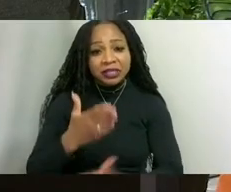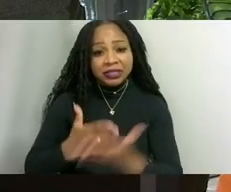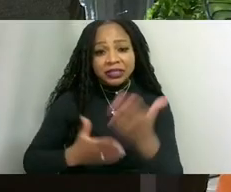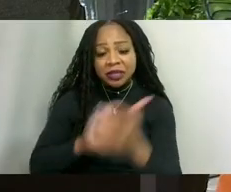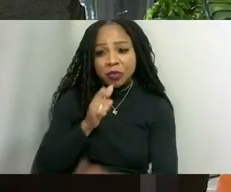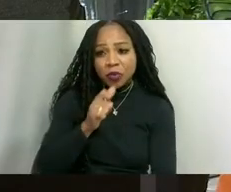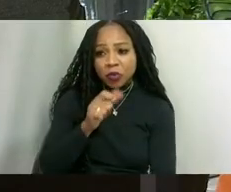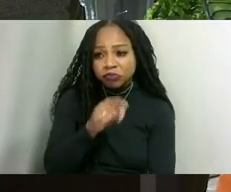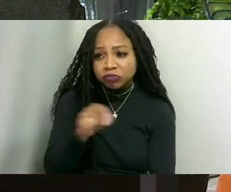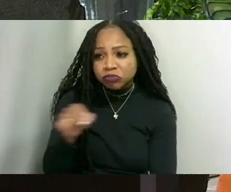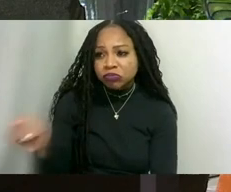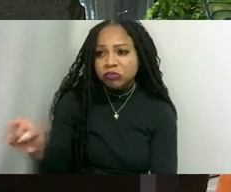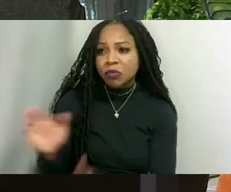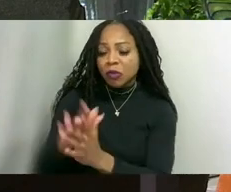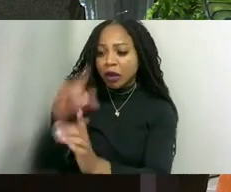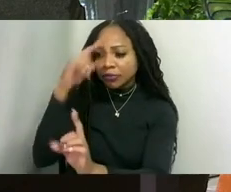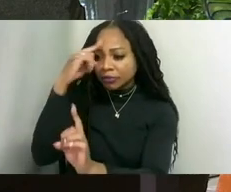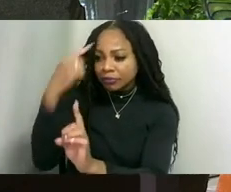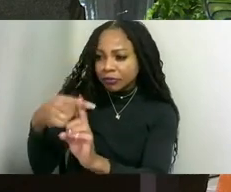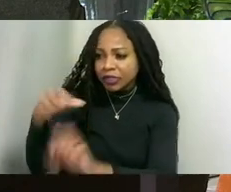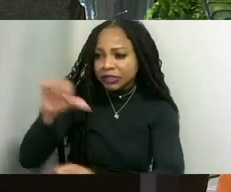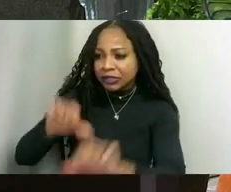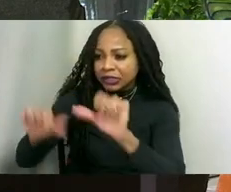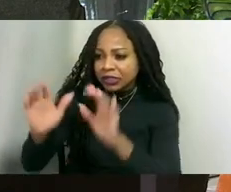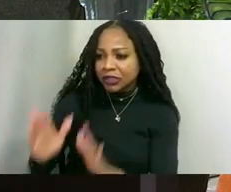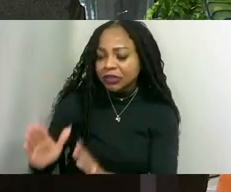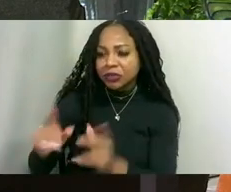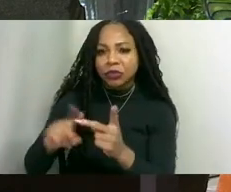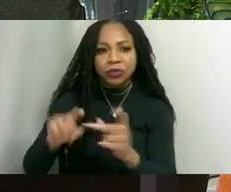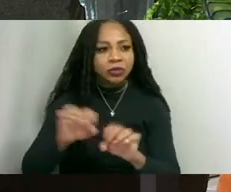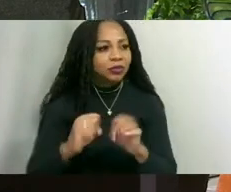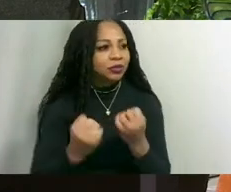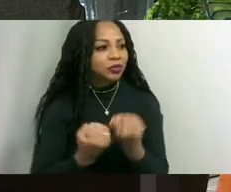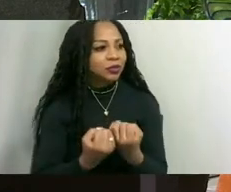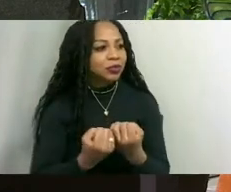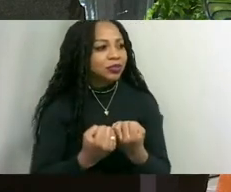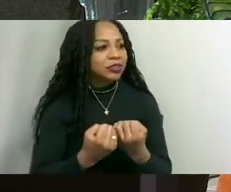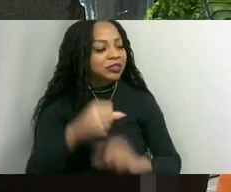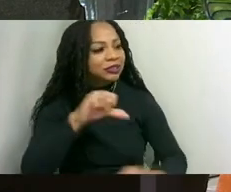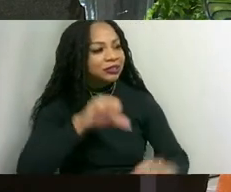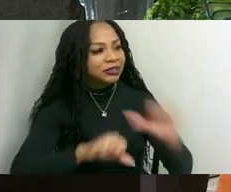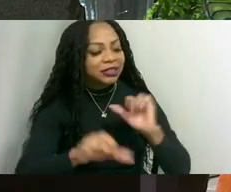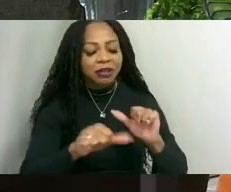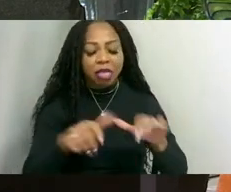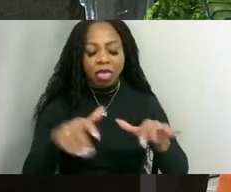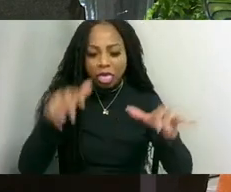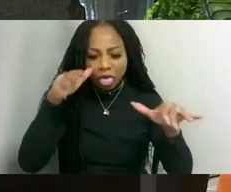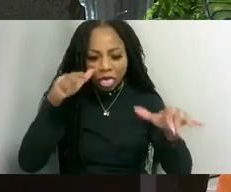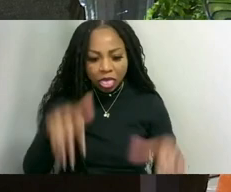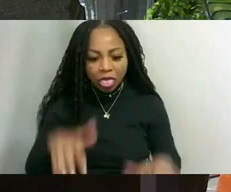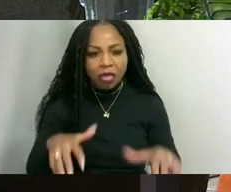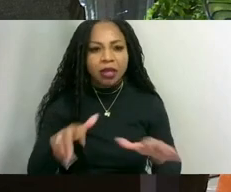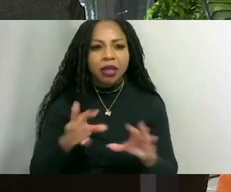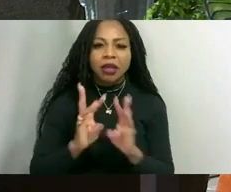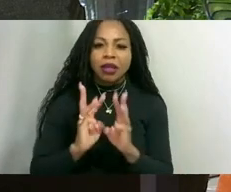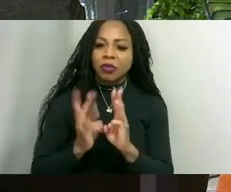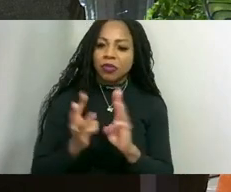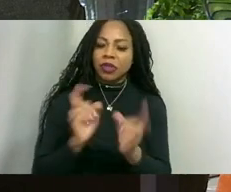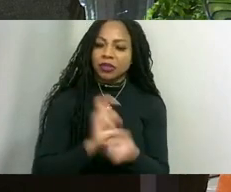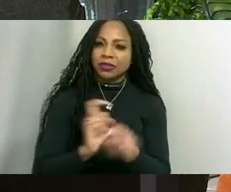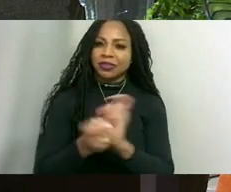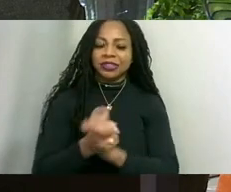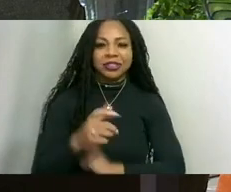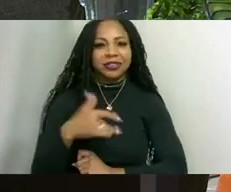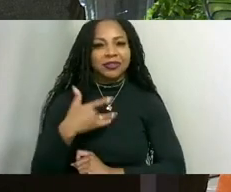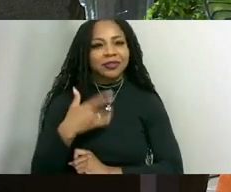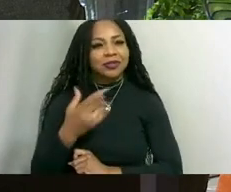social scientists, are sometimes stumped by the enormity of addressing climate change. And it feels like we need to be